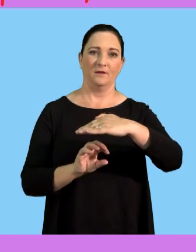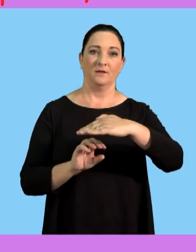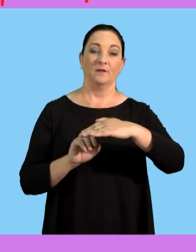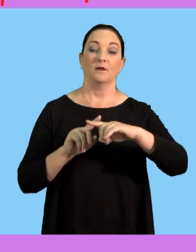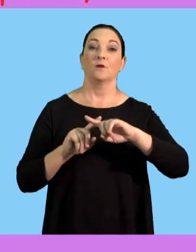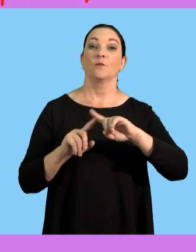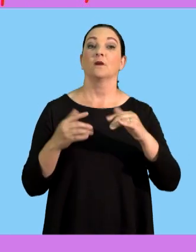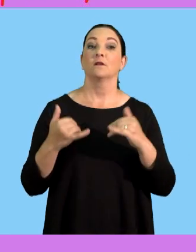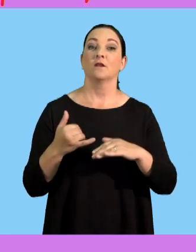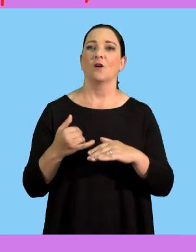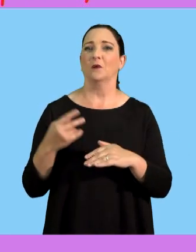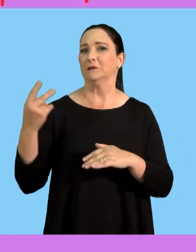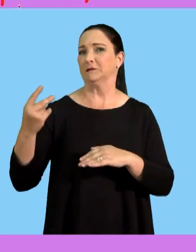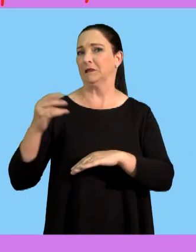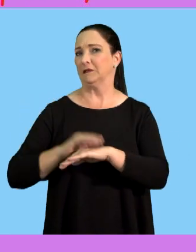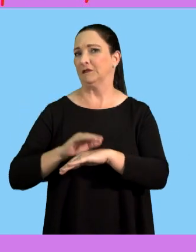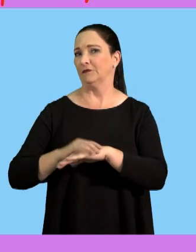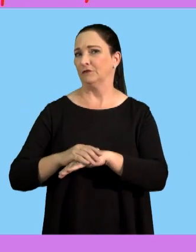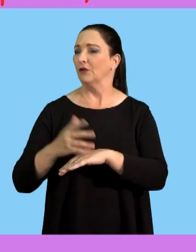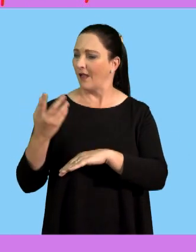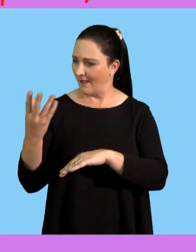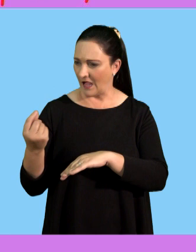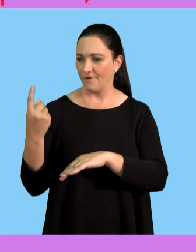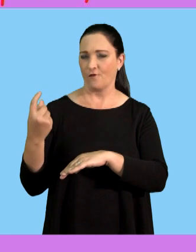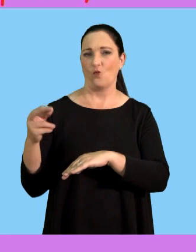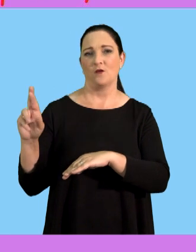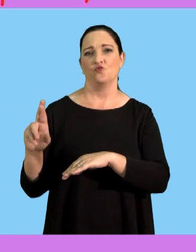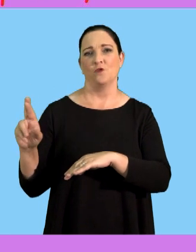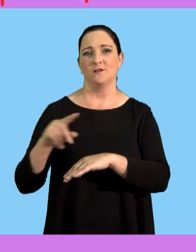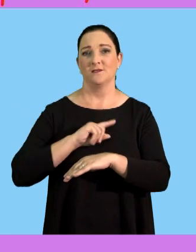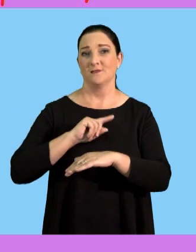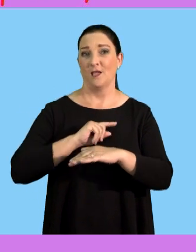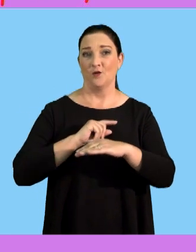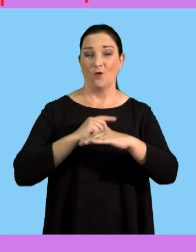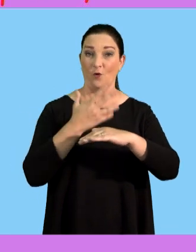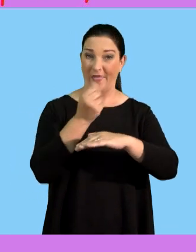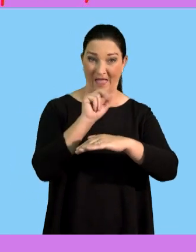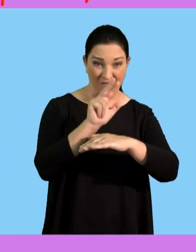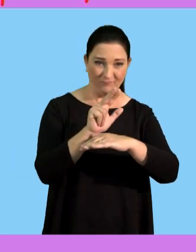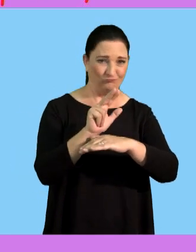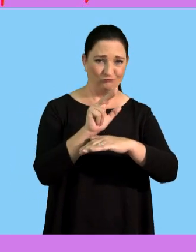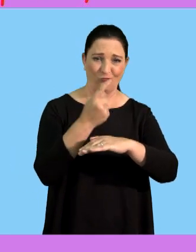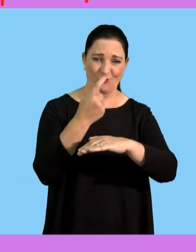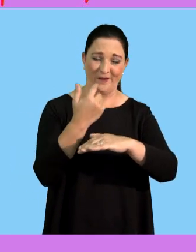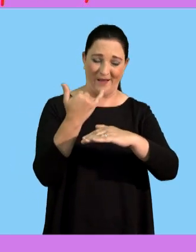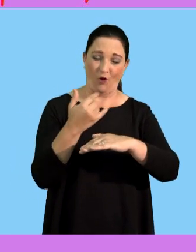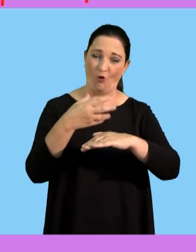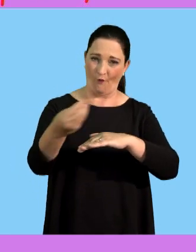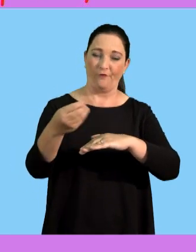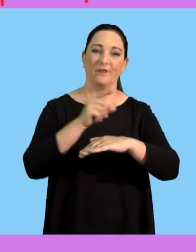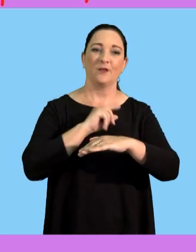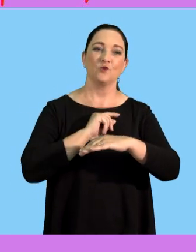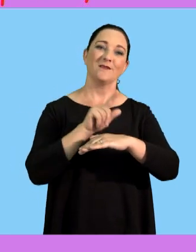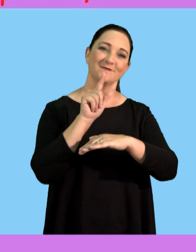second one, okay, your second friend already took one that contains raisins. Therefore, we only have 7